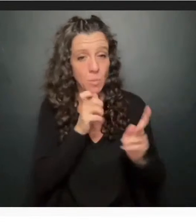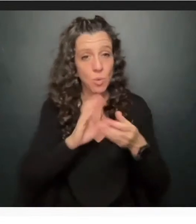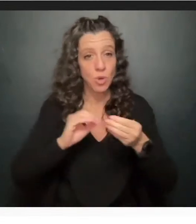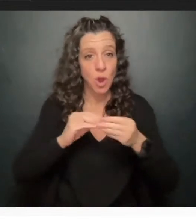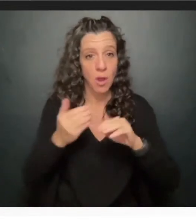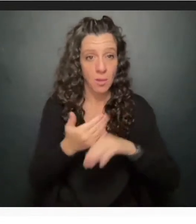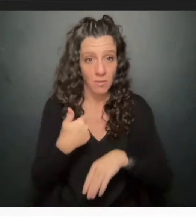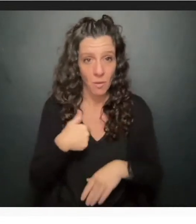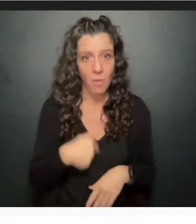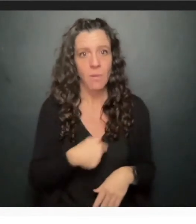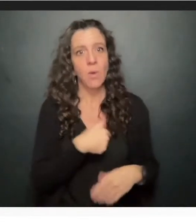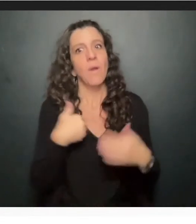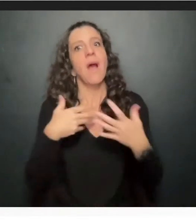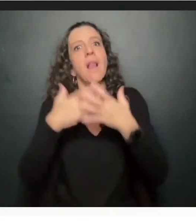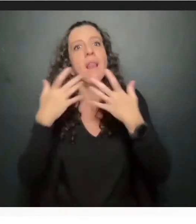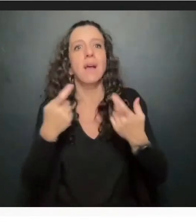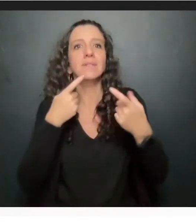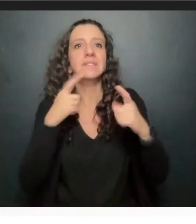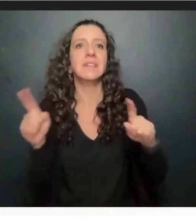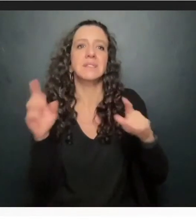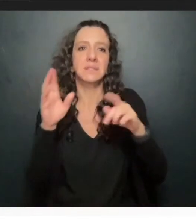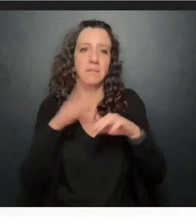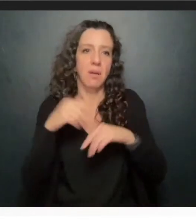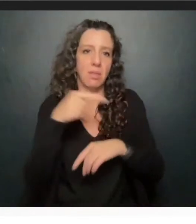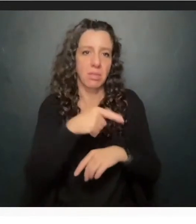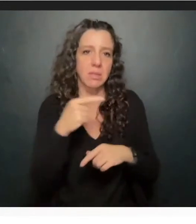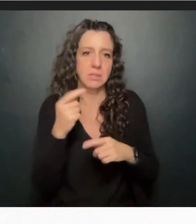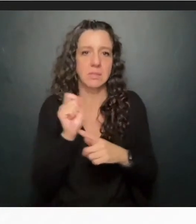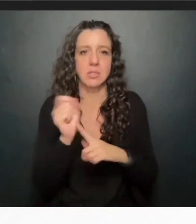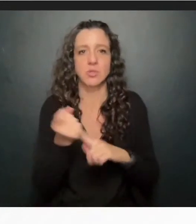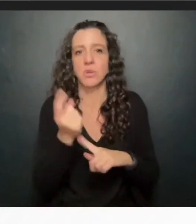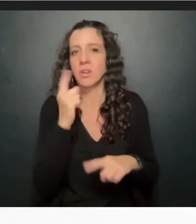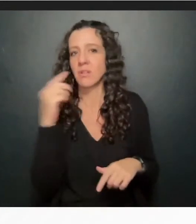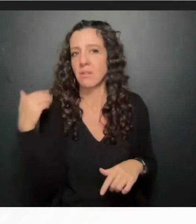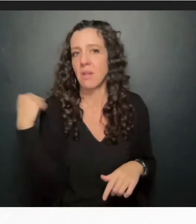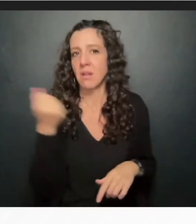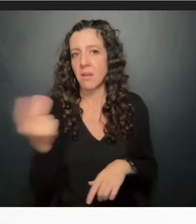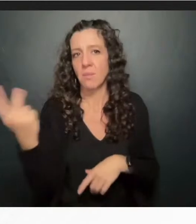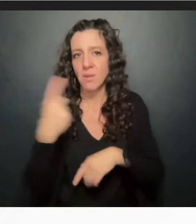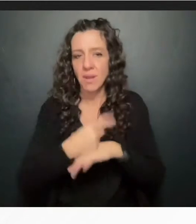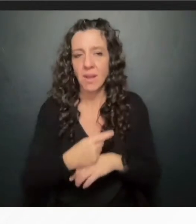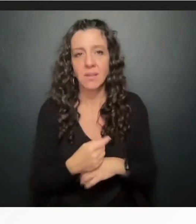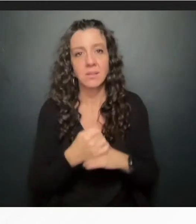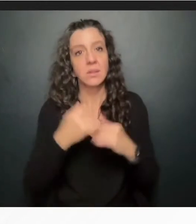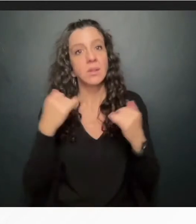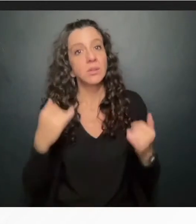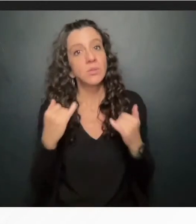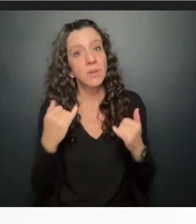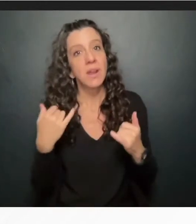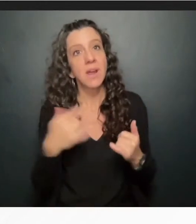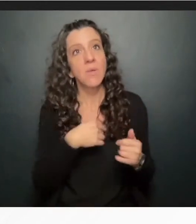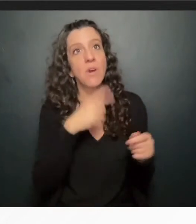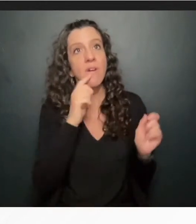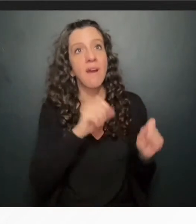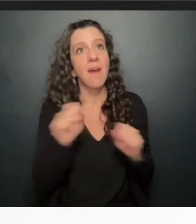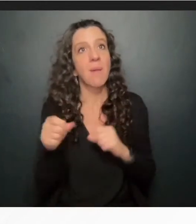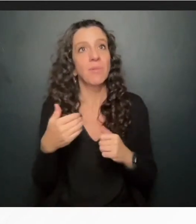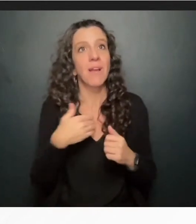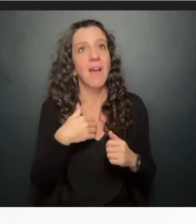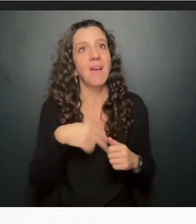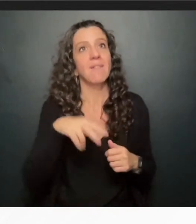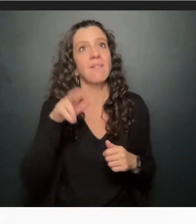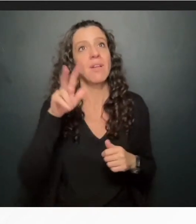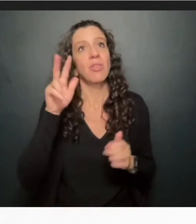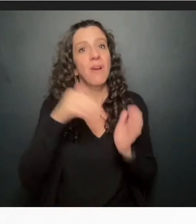we've had a lot of success on the incident over the last couple of days. Today, to be able to get 3,700